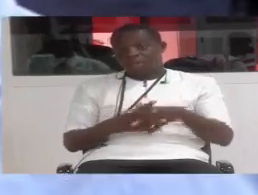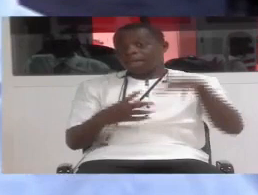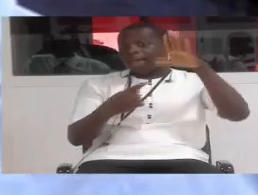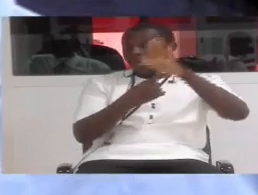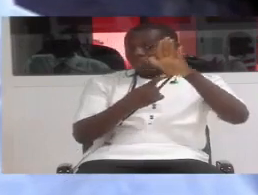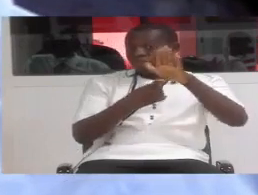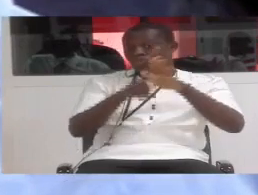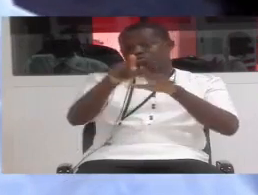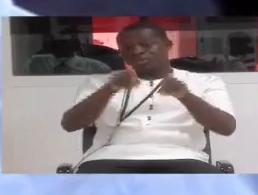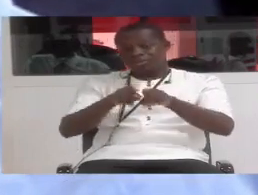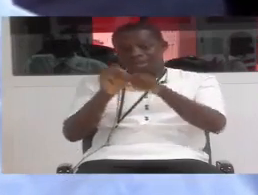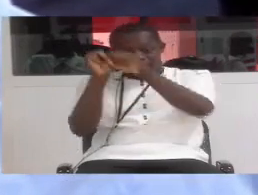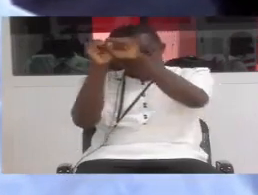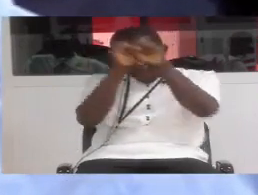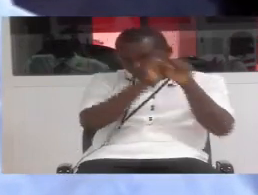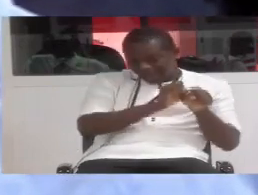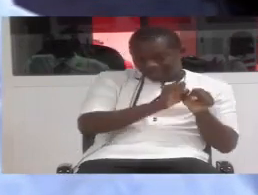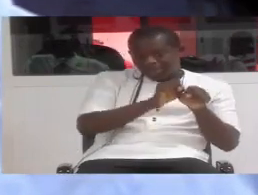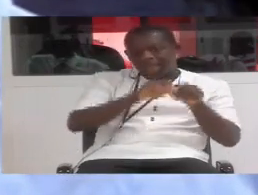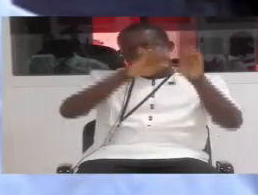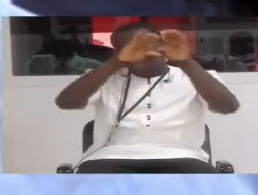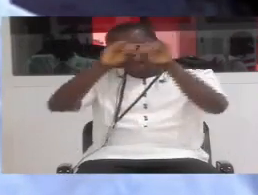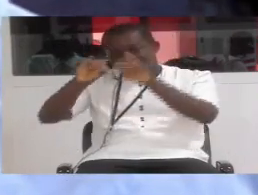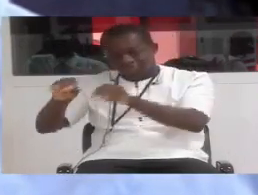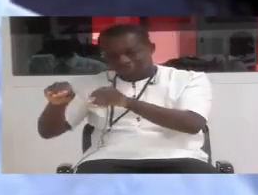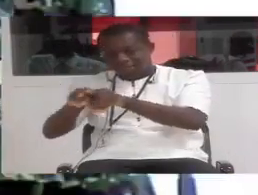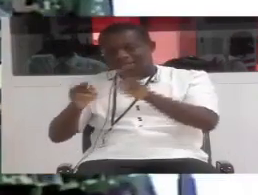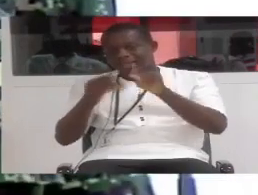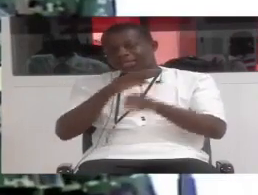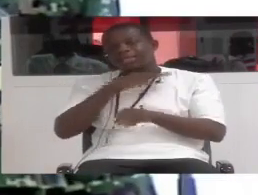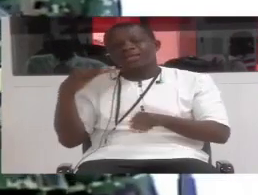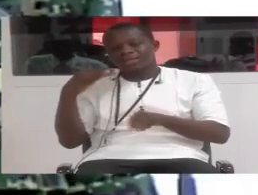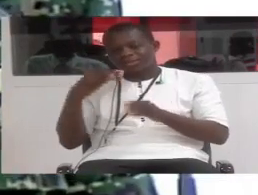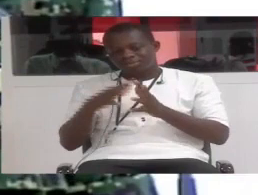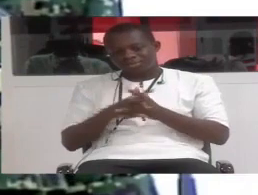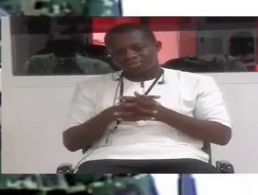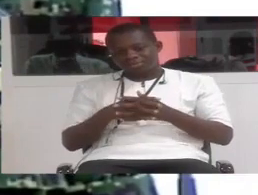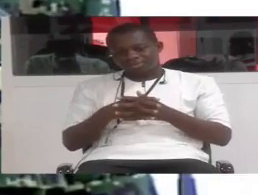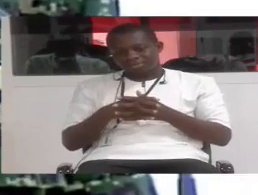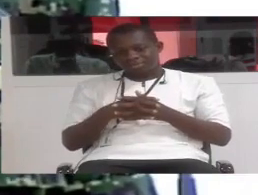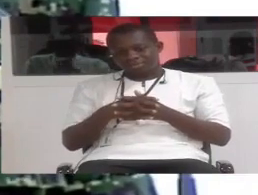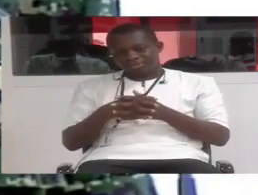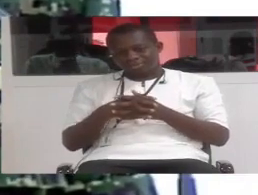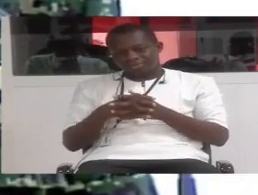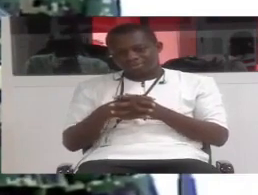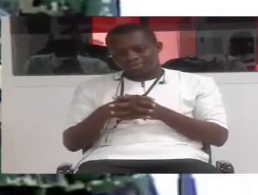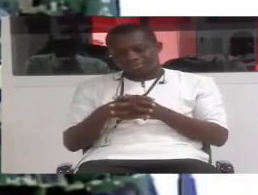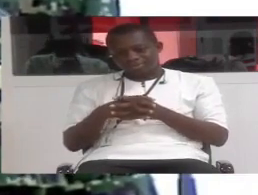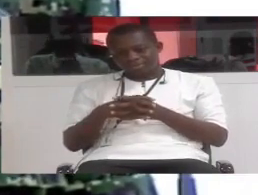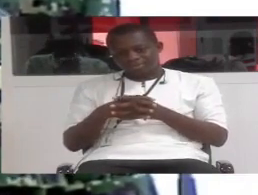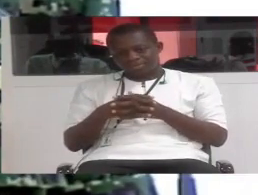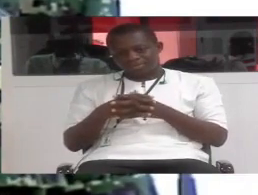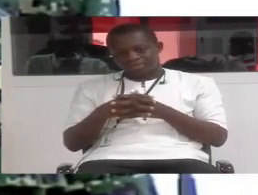were covering up the act of the killing. Mu ngi melni legui yena ngeen nuba ligey bi ngeen def